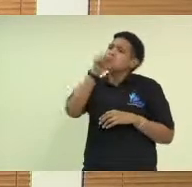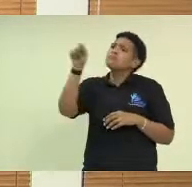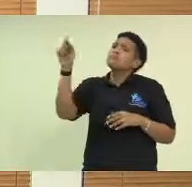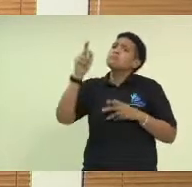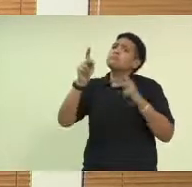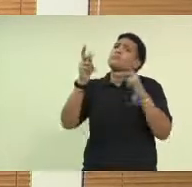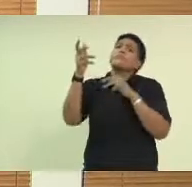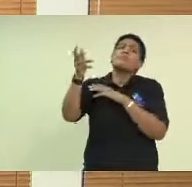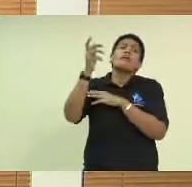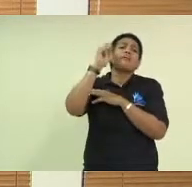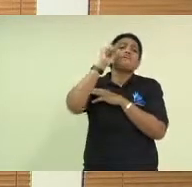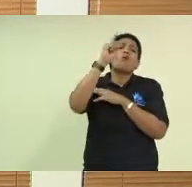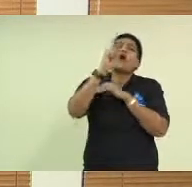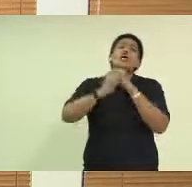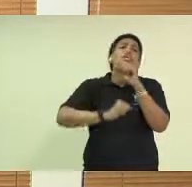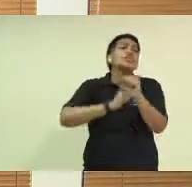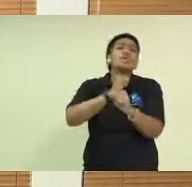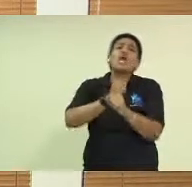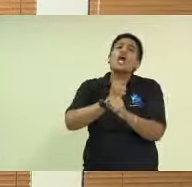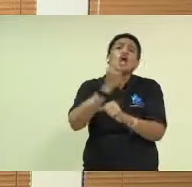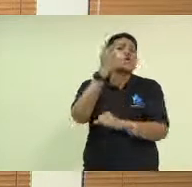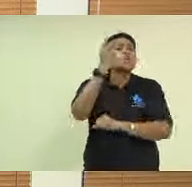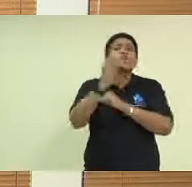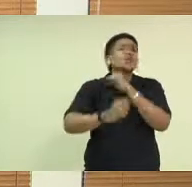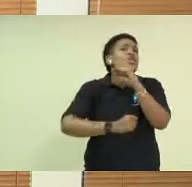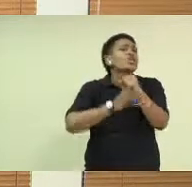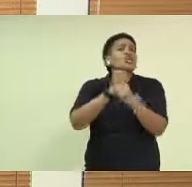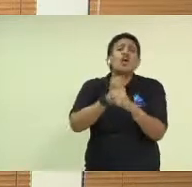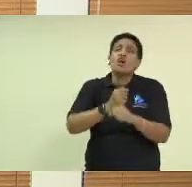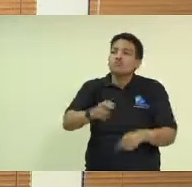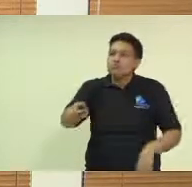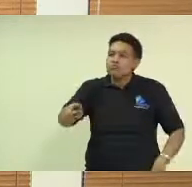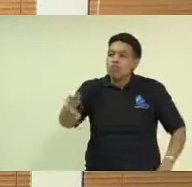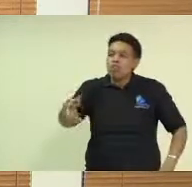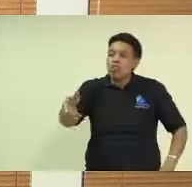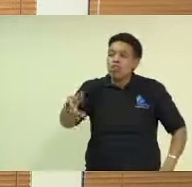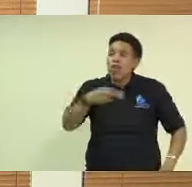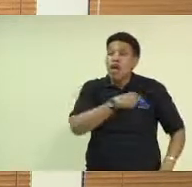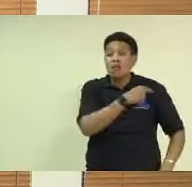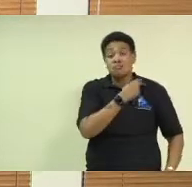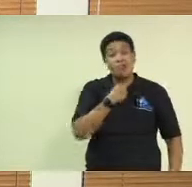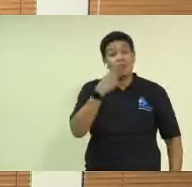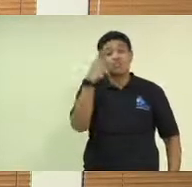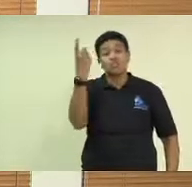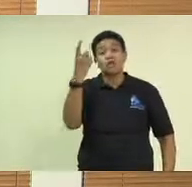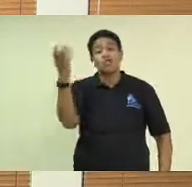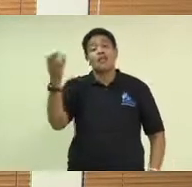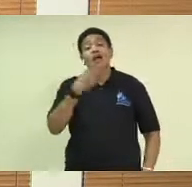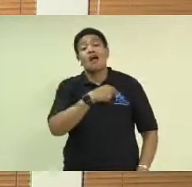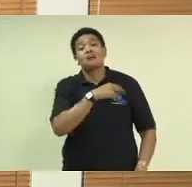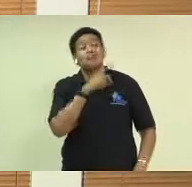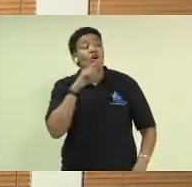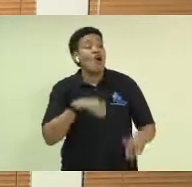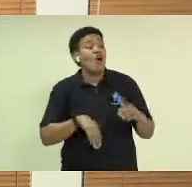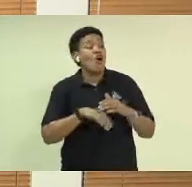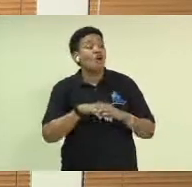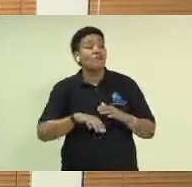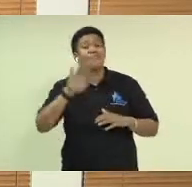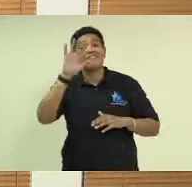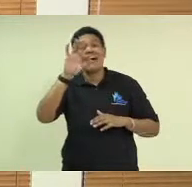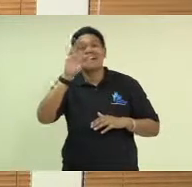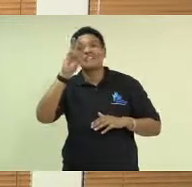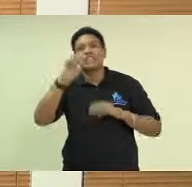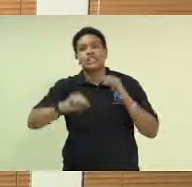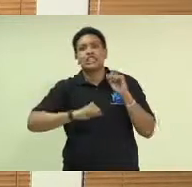there for a year, 2 years. I've seen someone at a hospital for as long as 5 or 6